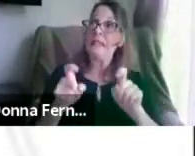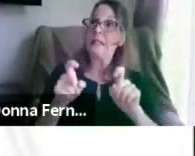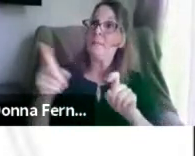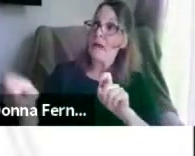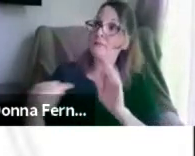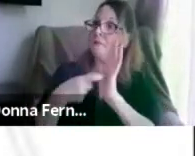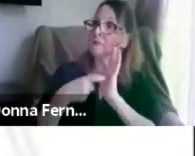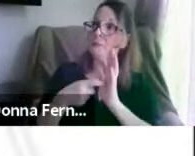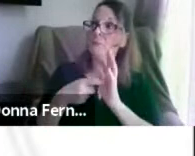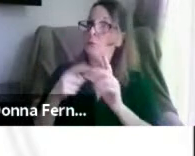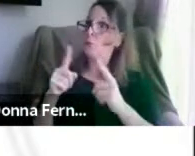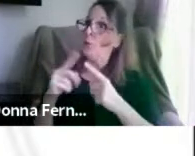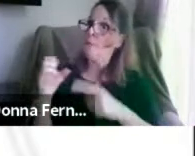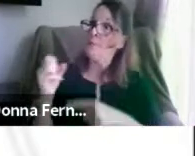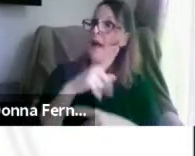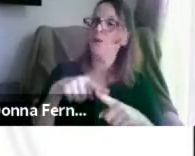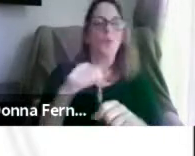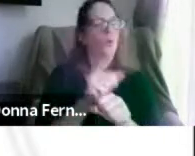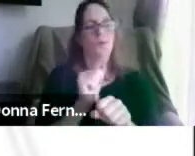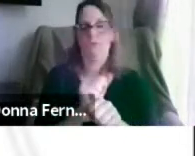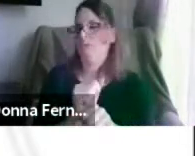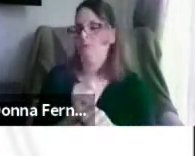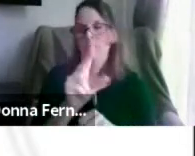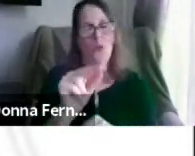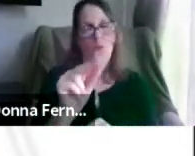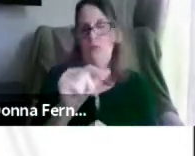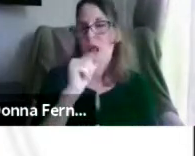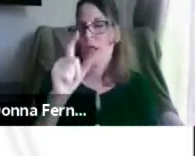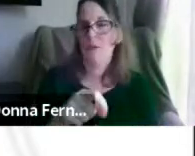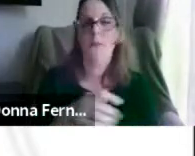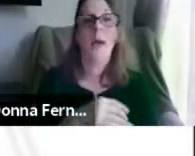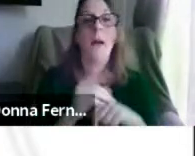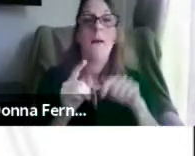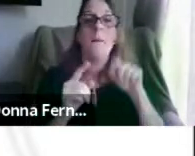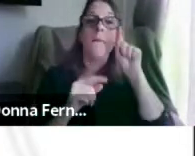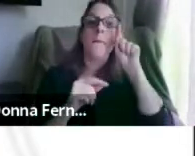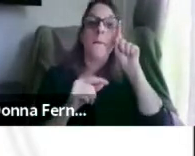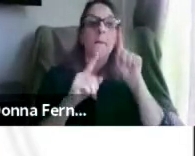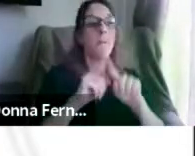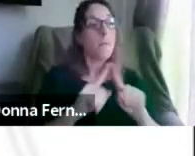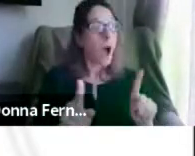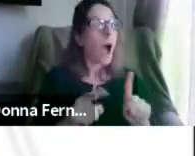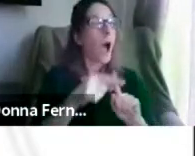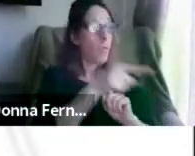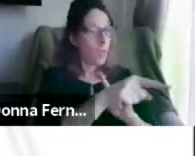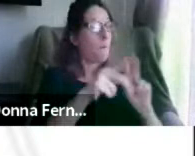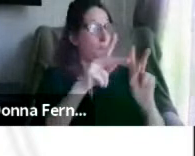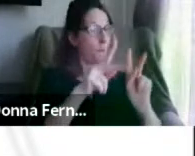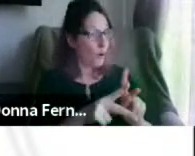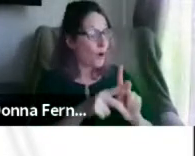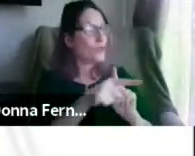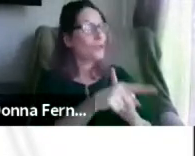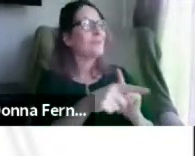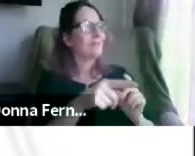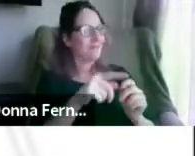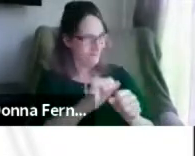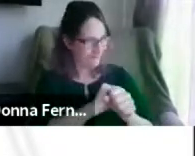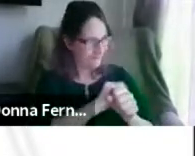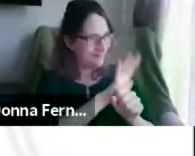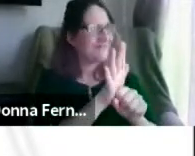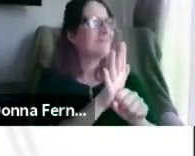However, an asymptomatic positive employee, this is somebody who tested positive but that did not